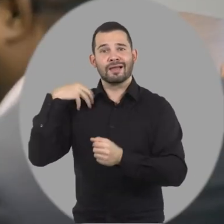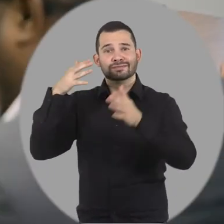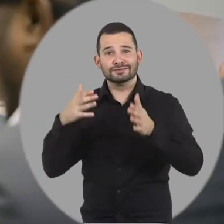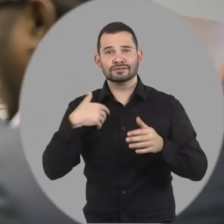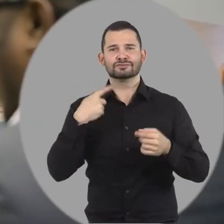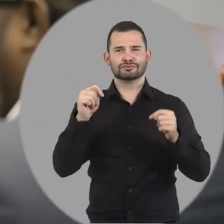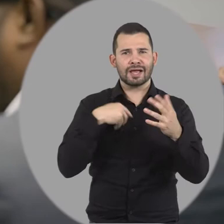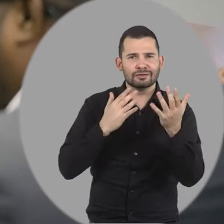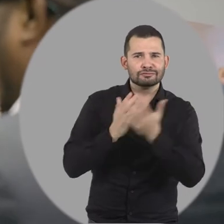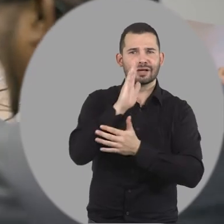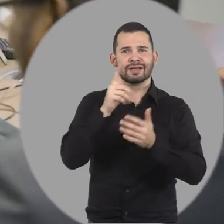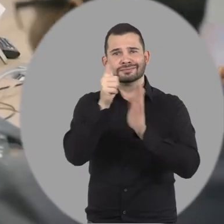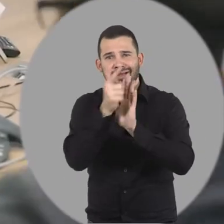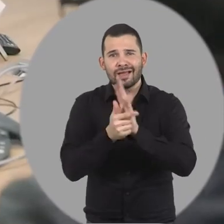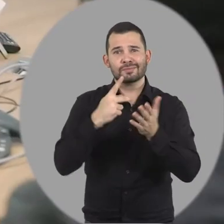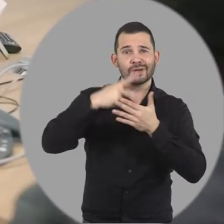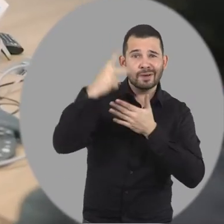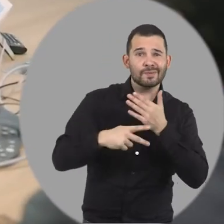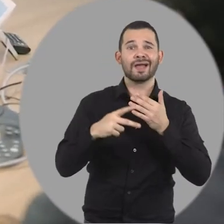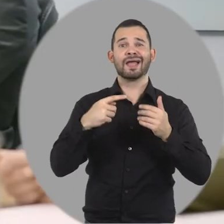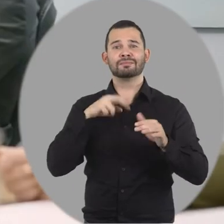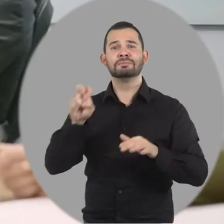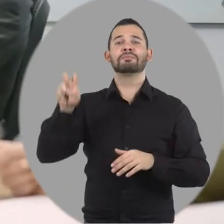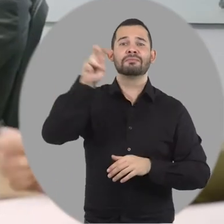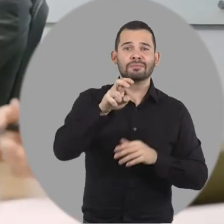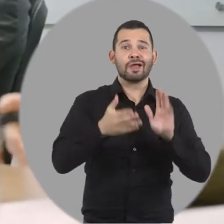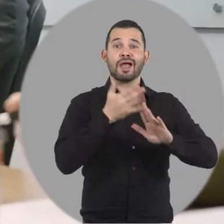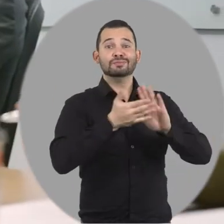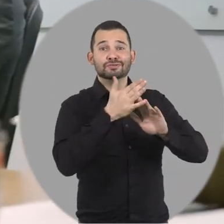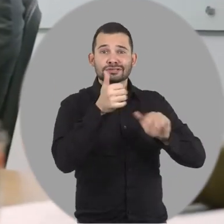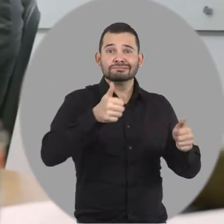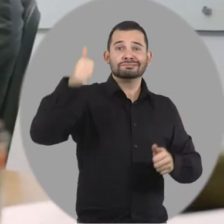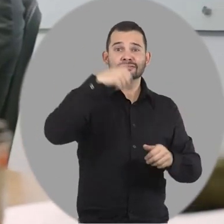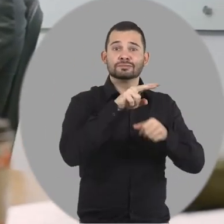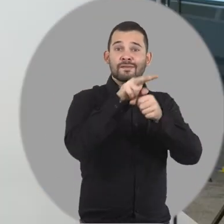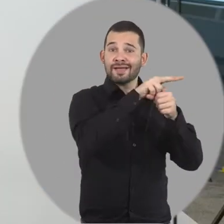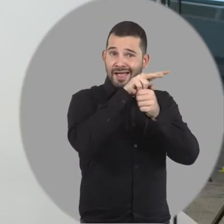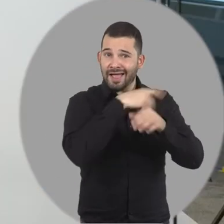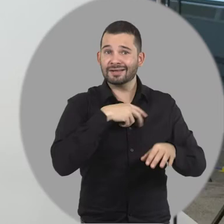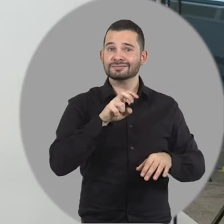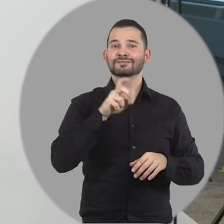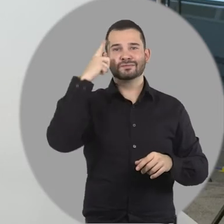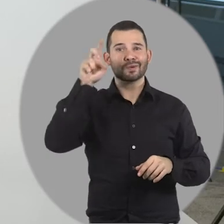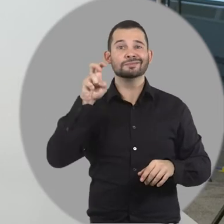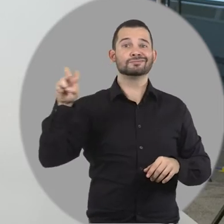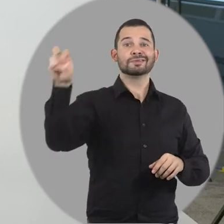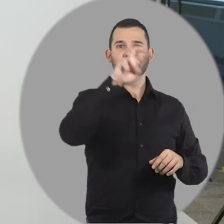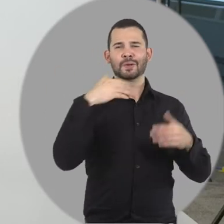and legislative programs. I then went on an assignment into operations where I was a supervisor in transportation.